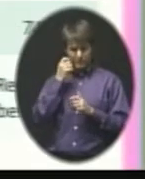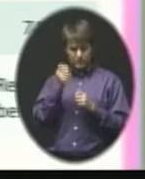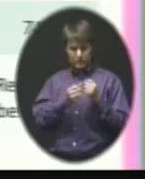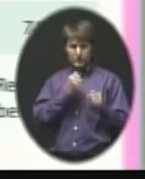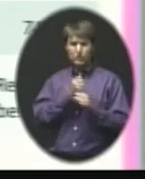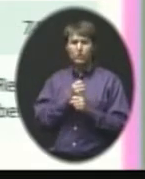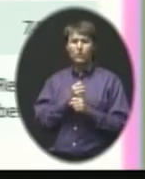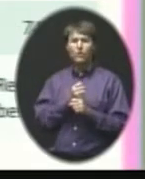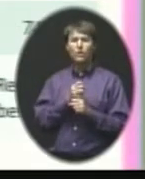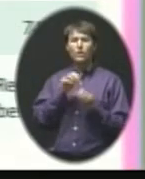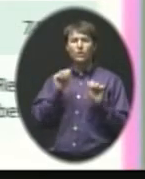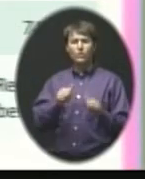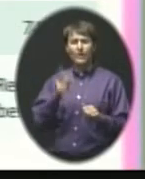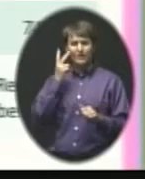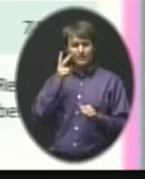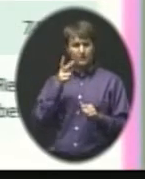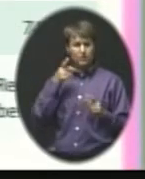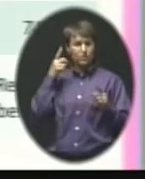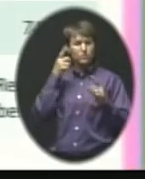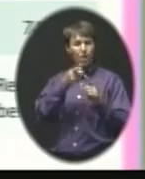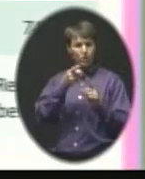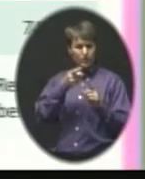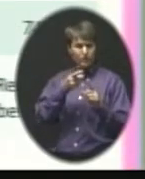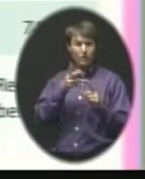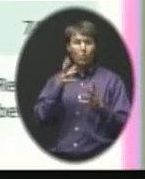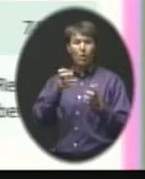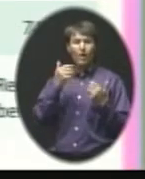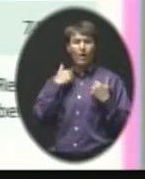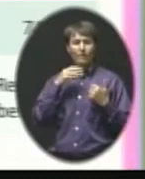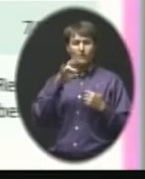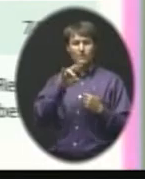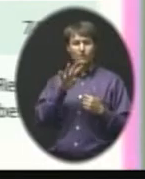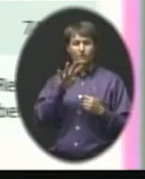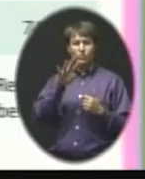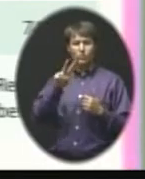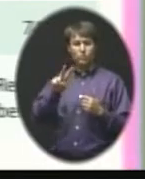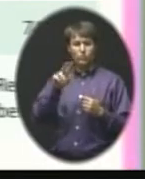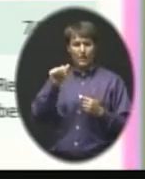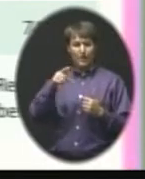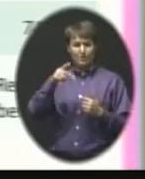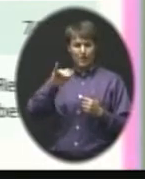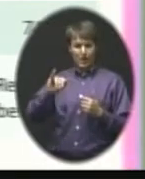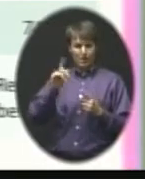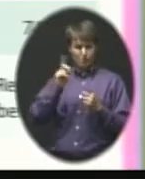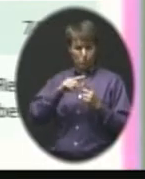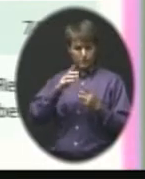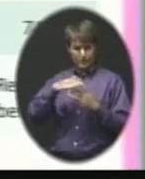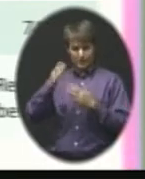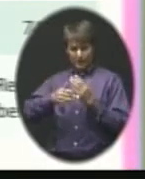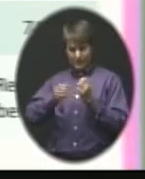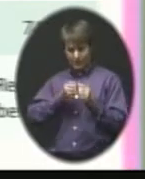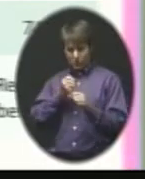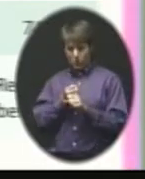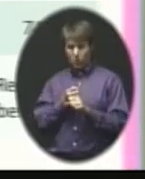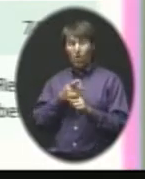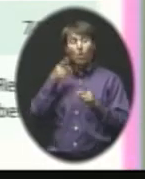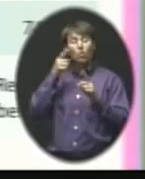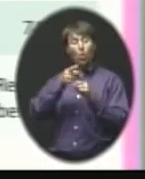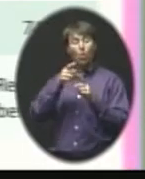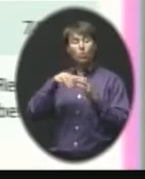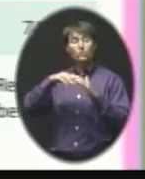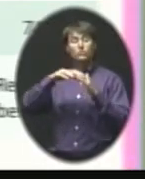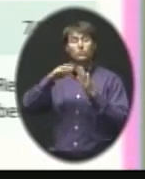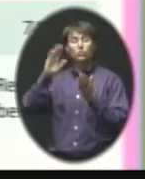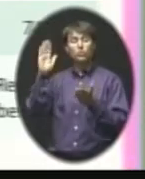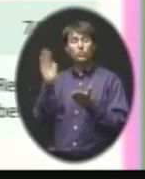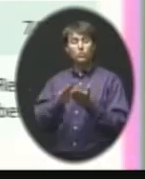assessed. You can see what our target is. We want to have 742 API points by the end of the year, and our goal is to reduce